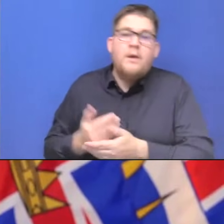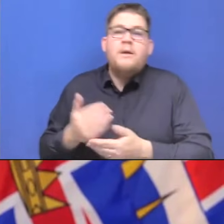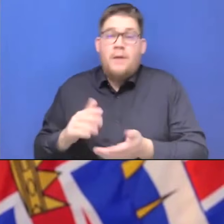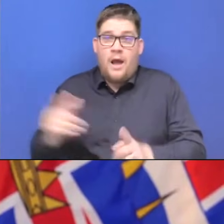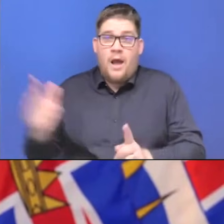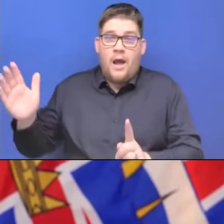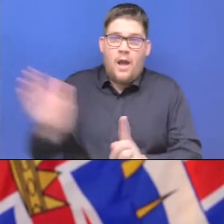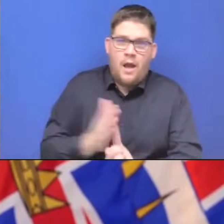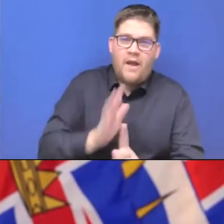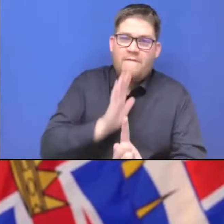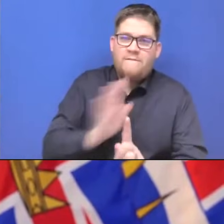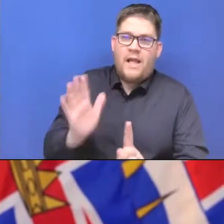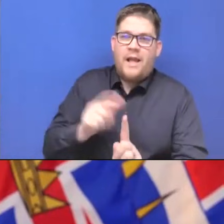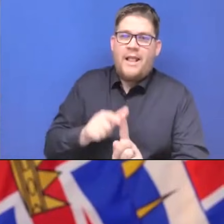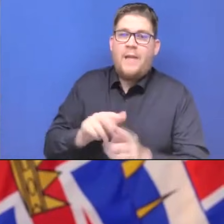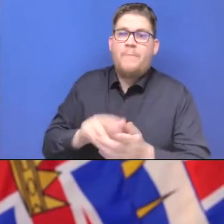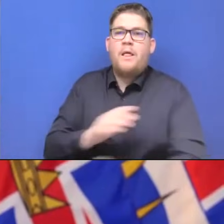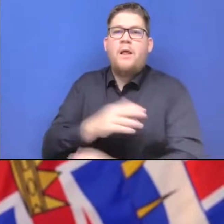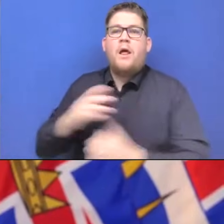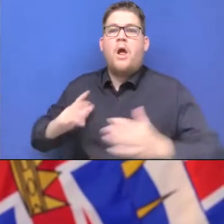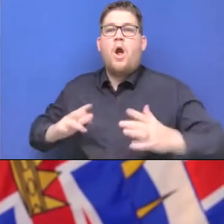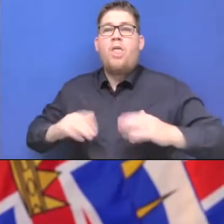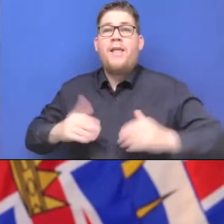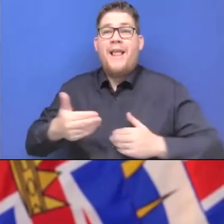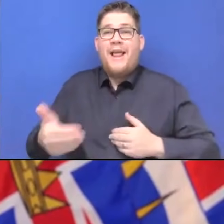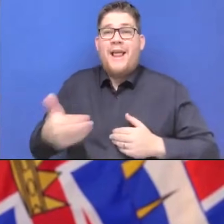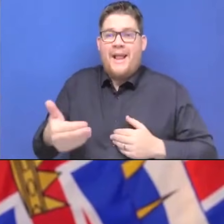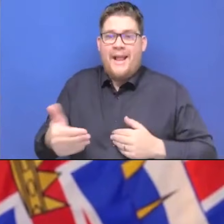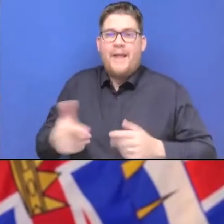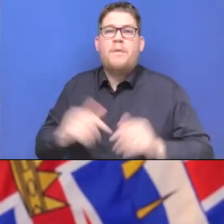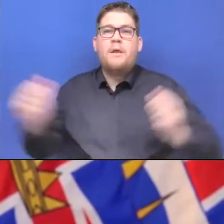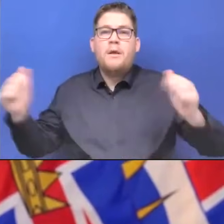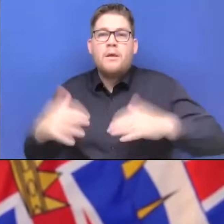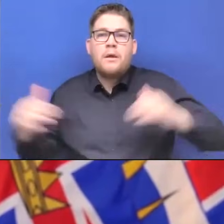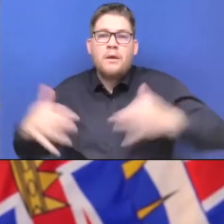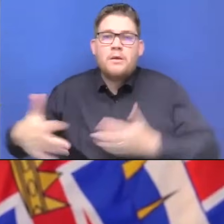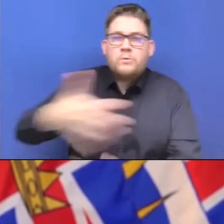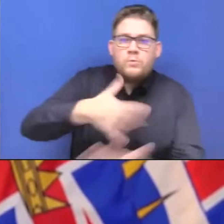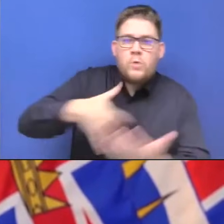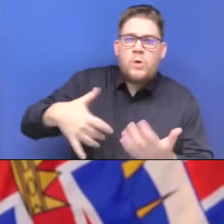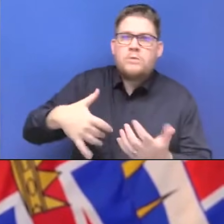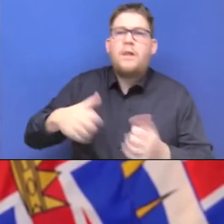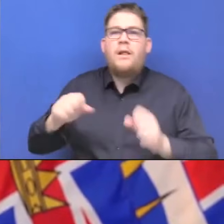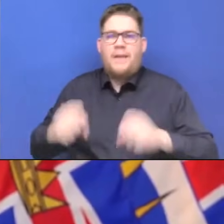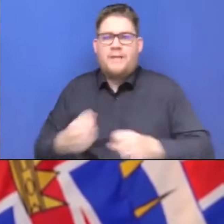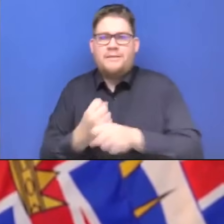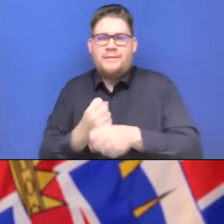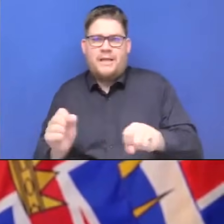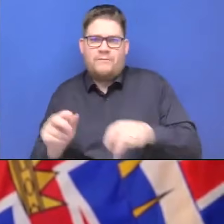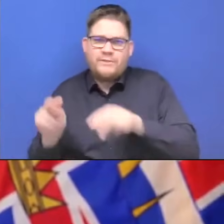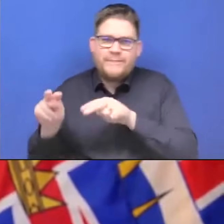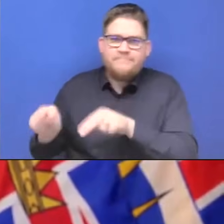coming months. So thank you very much, and I'll turn it over to Minister Dix.